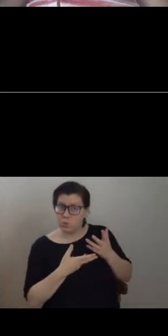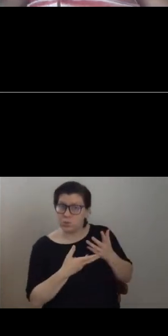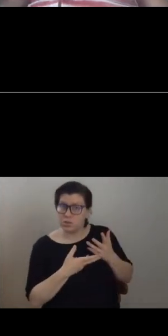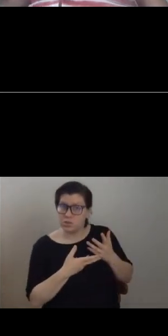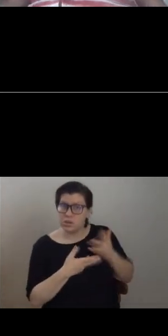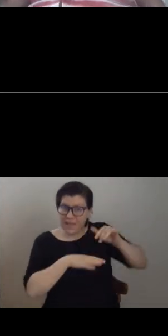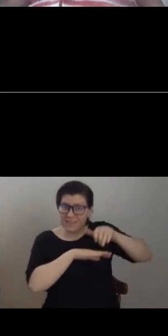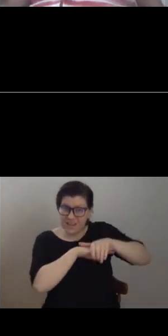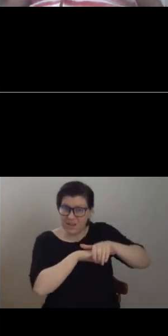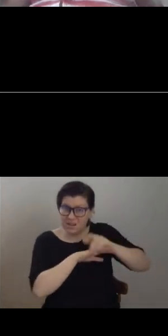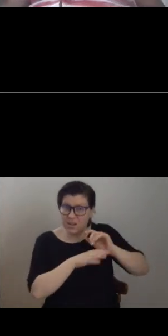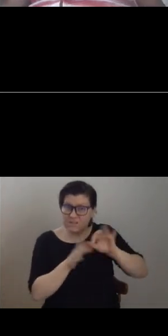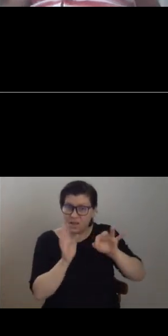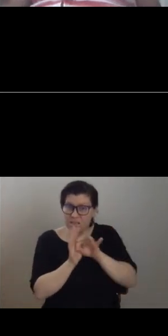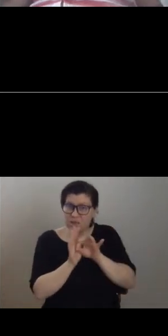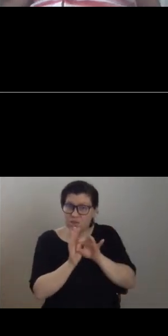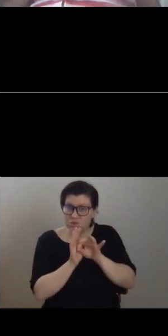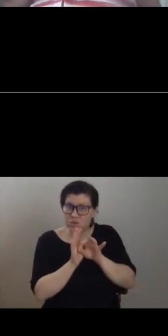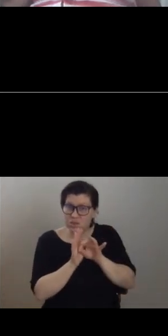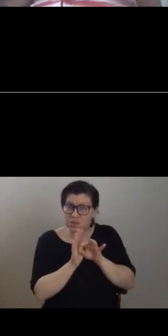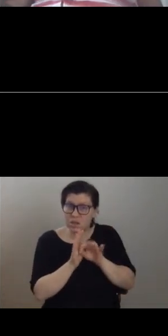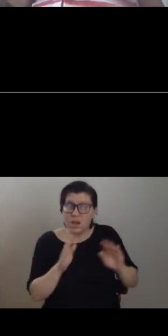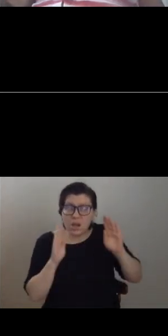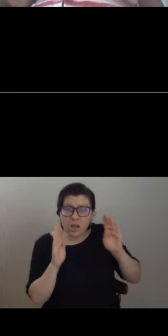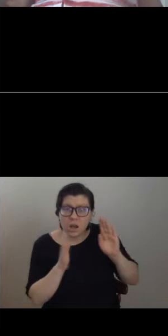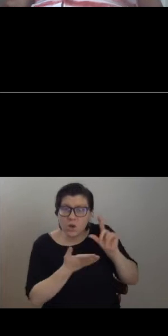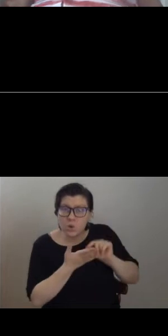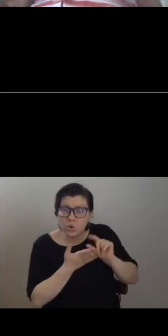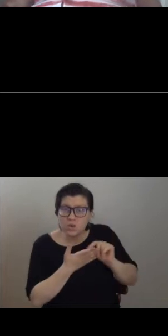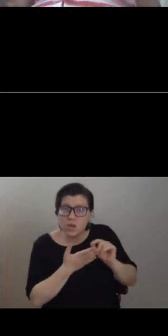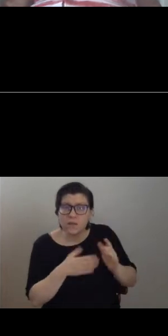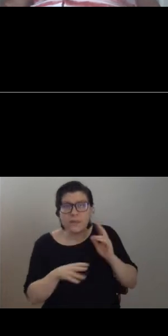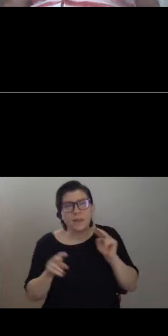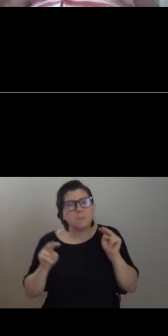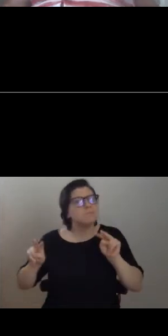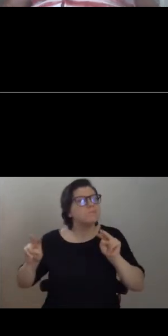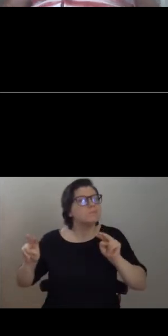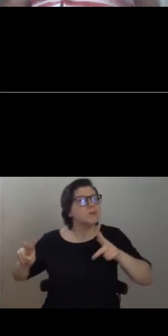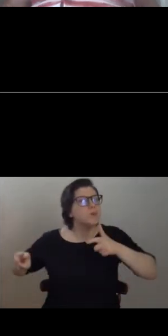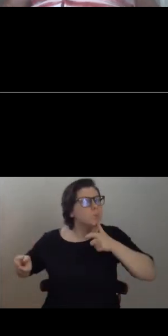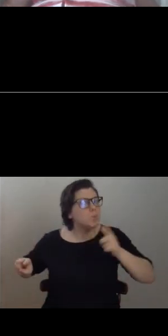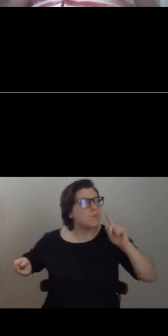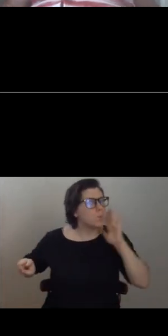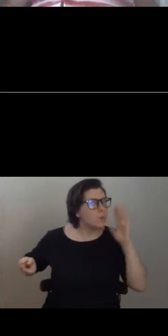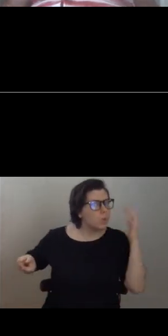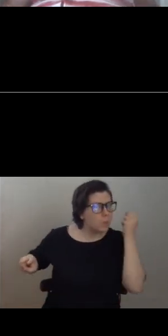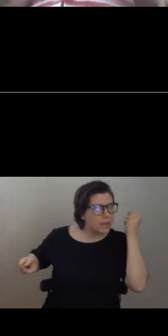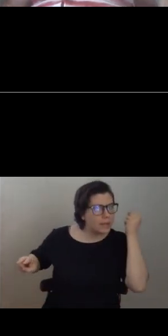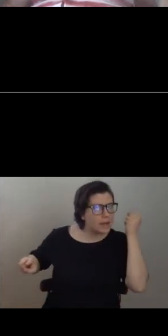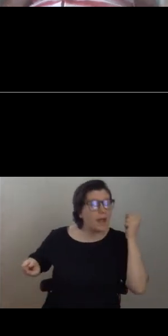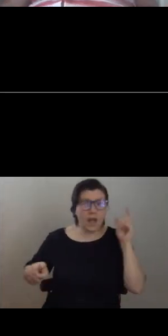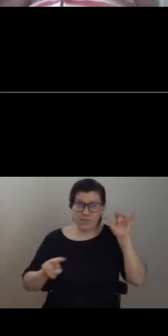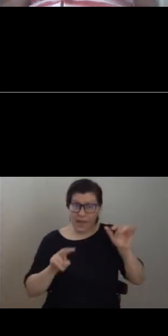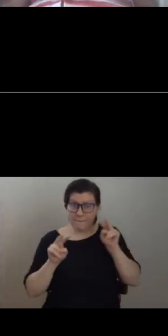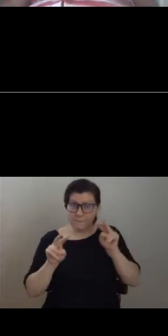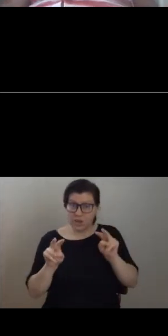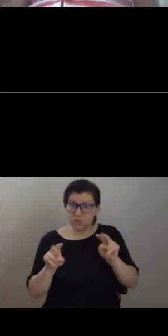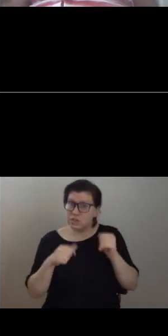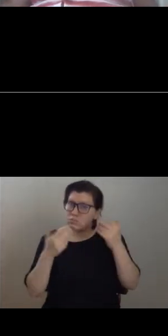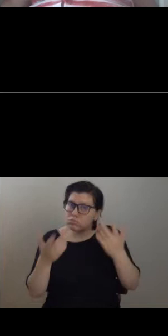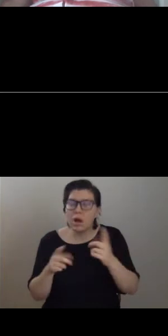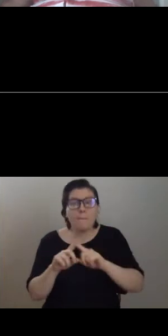the election and they're giving their projections of who won, they give those projections, but I found out a